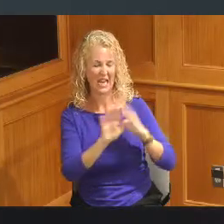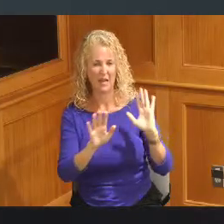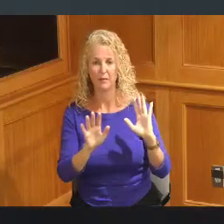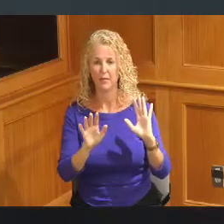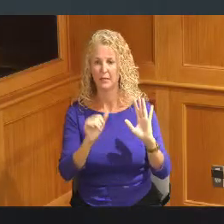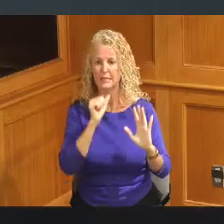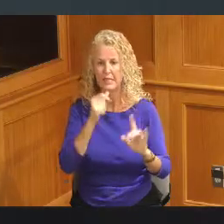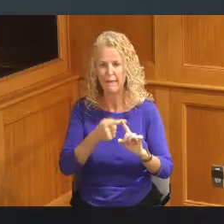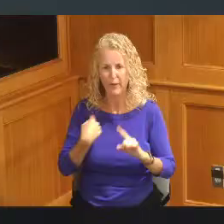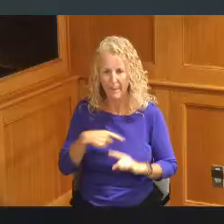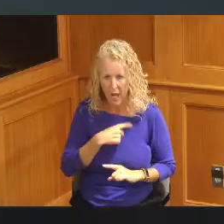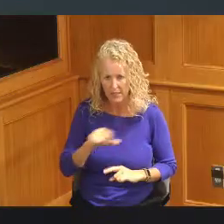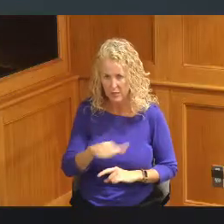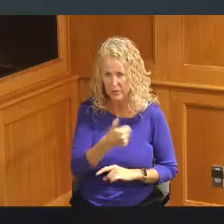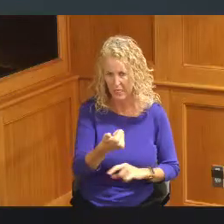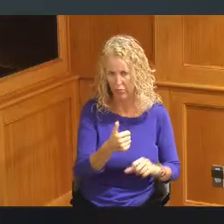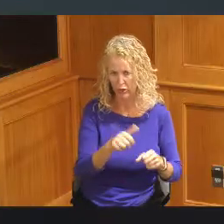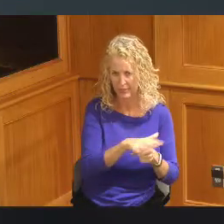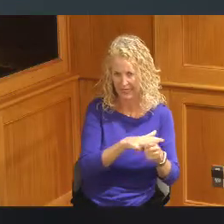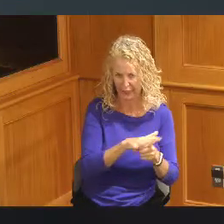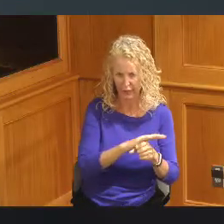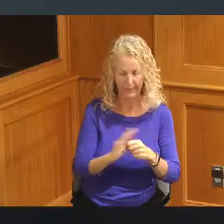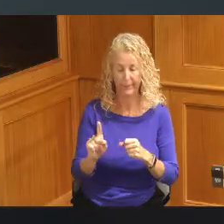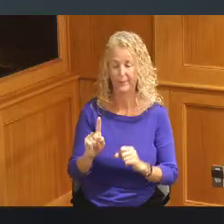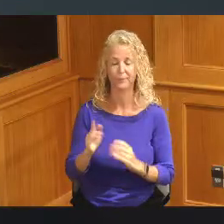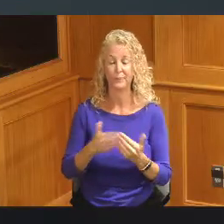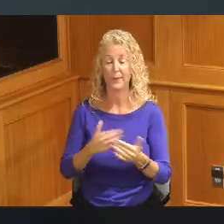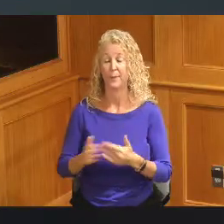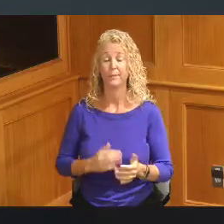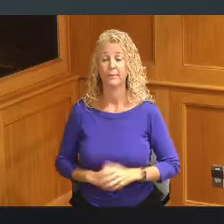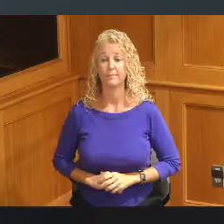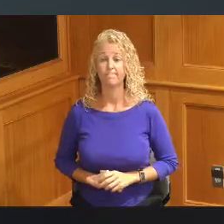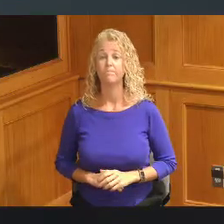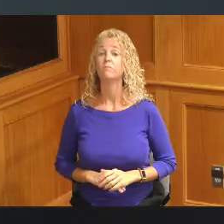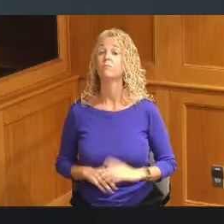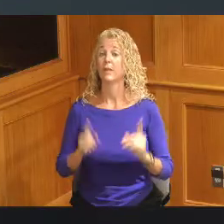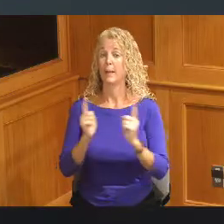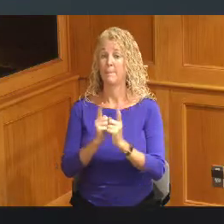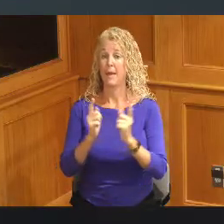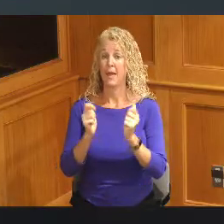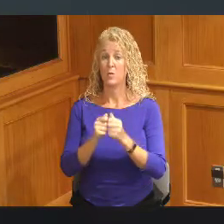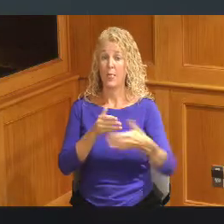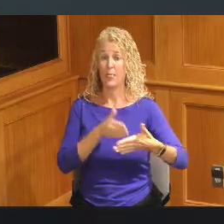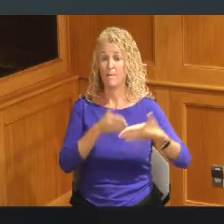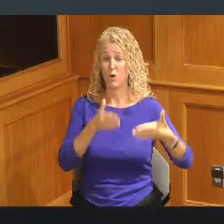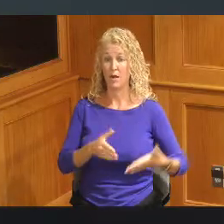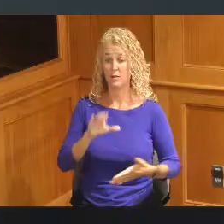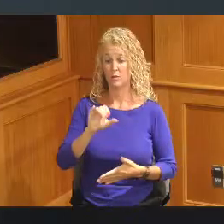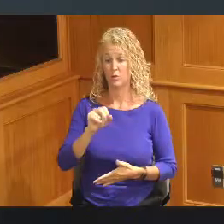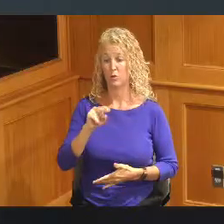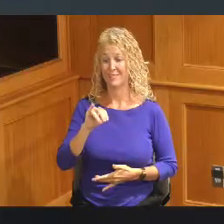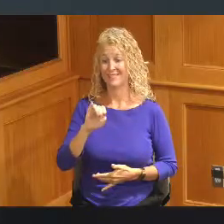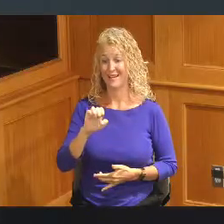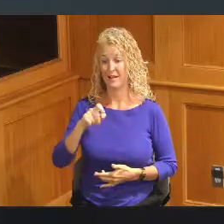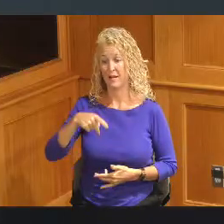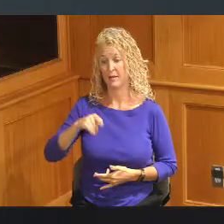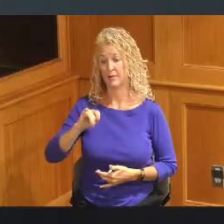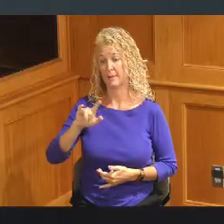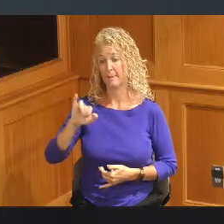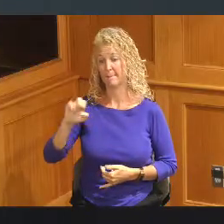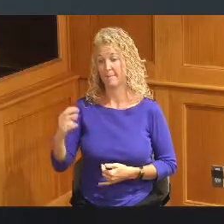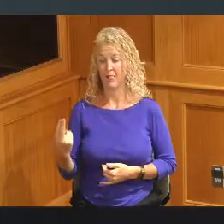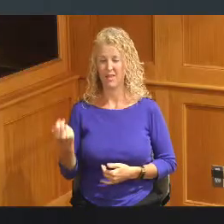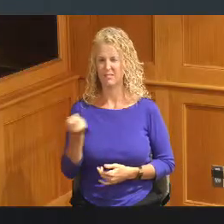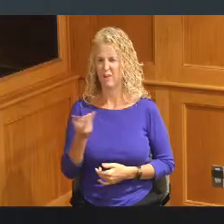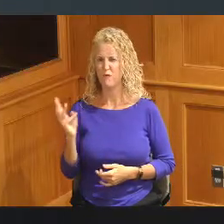not from us, but it was another jurisdiction. So also met with Prosecutor Connie Pillage about some items